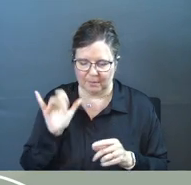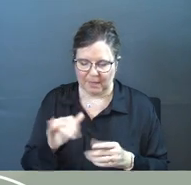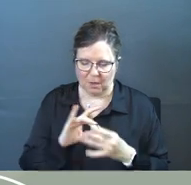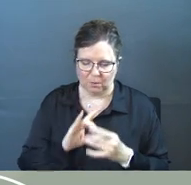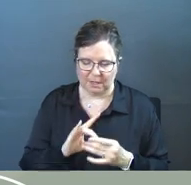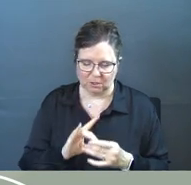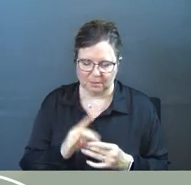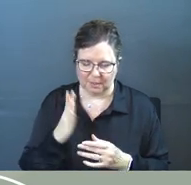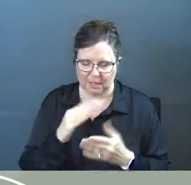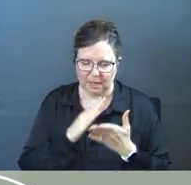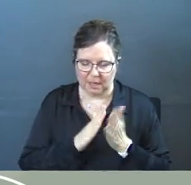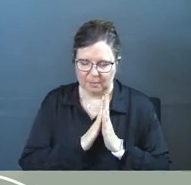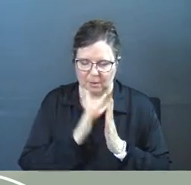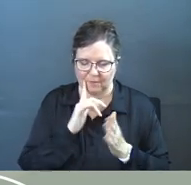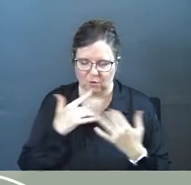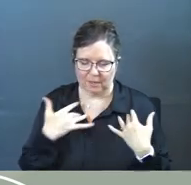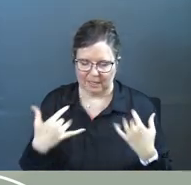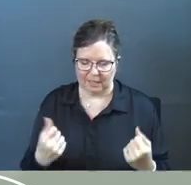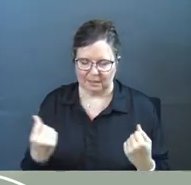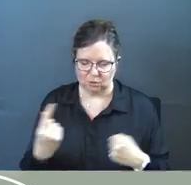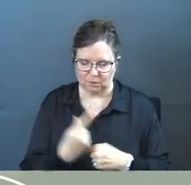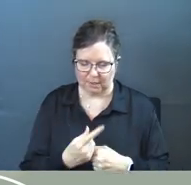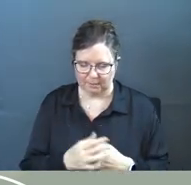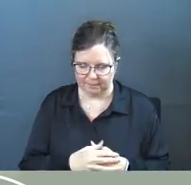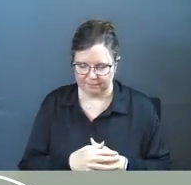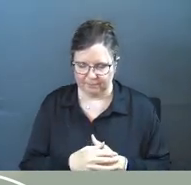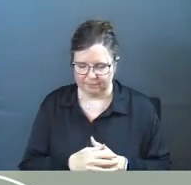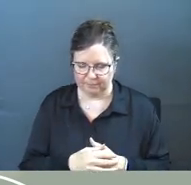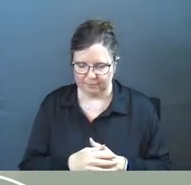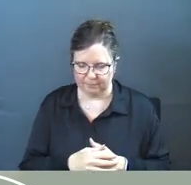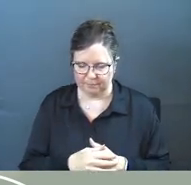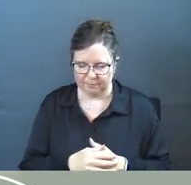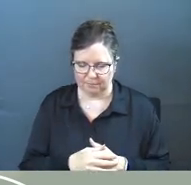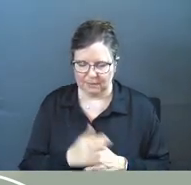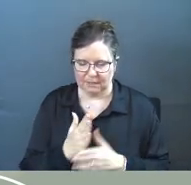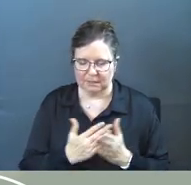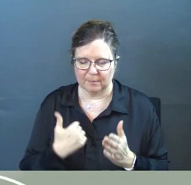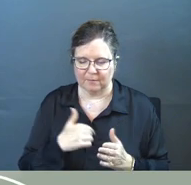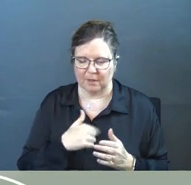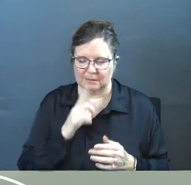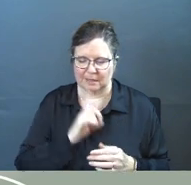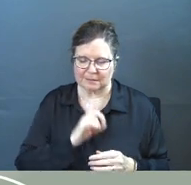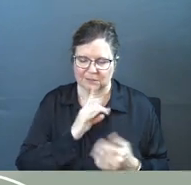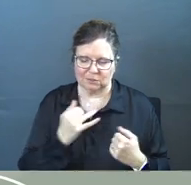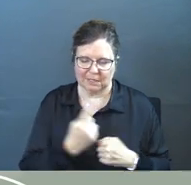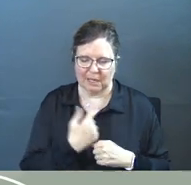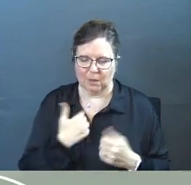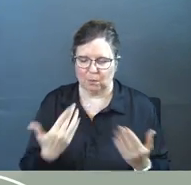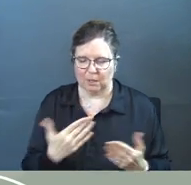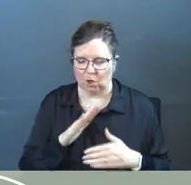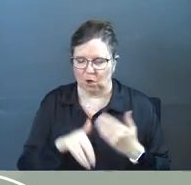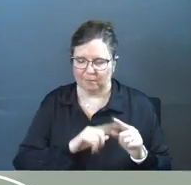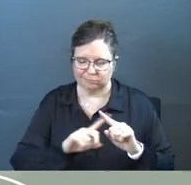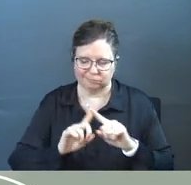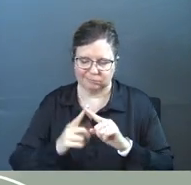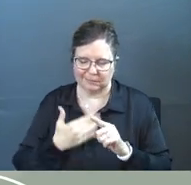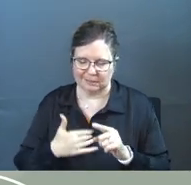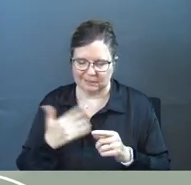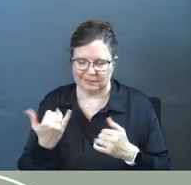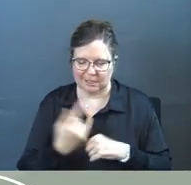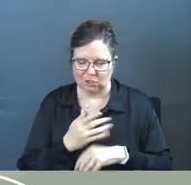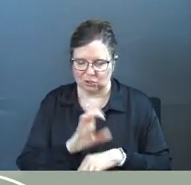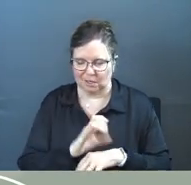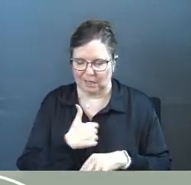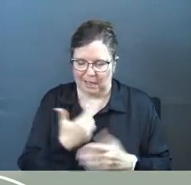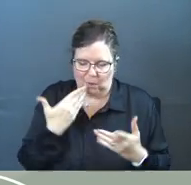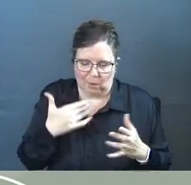that relationship. God, I pray for healing today. God, some of us are single today and we're hearing all this stuff today in church.